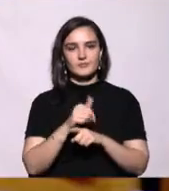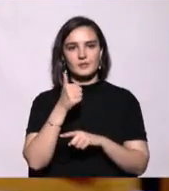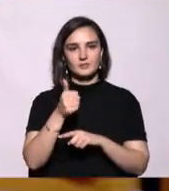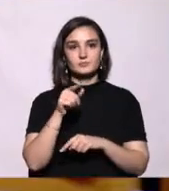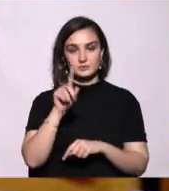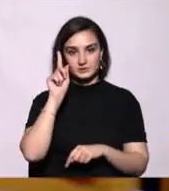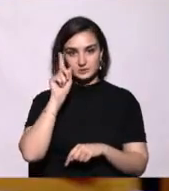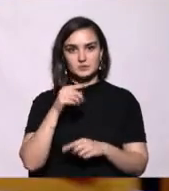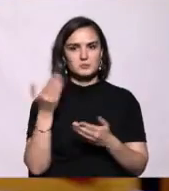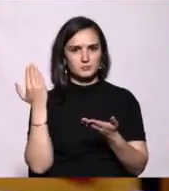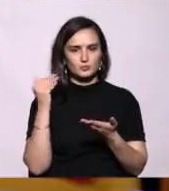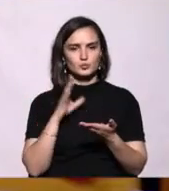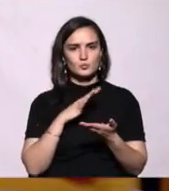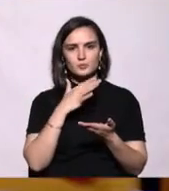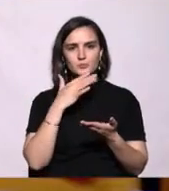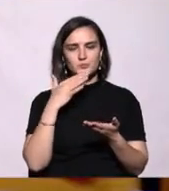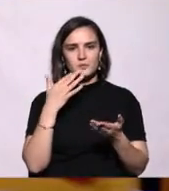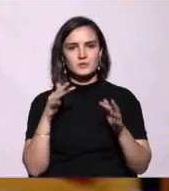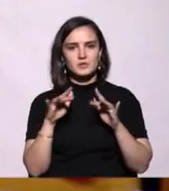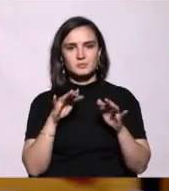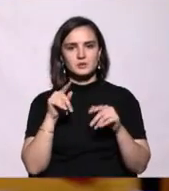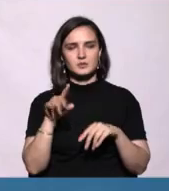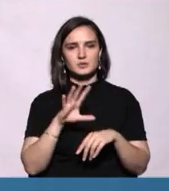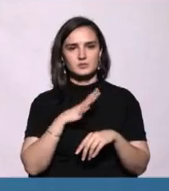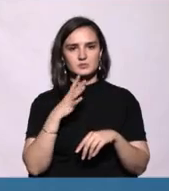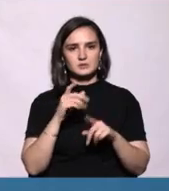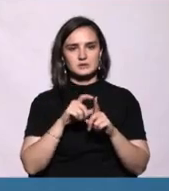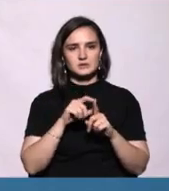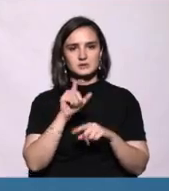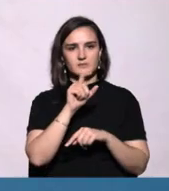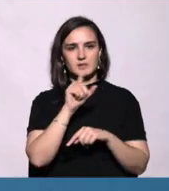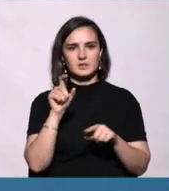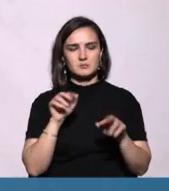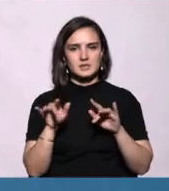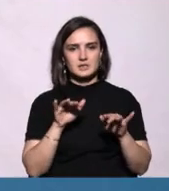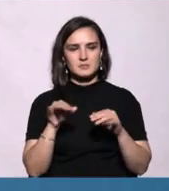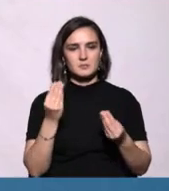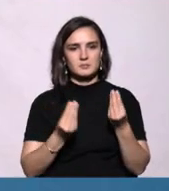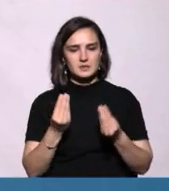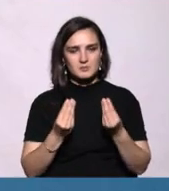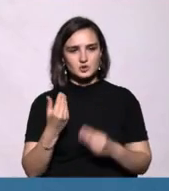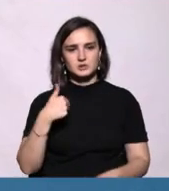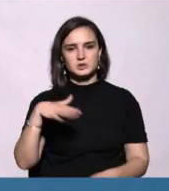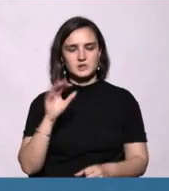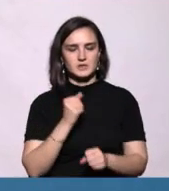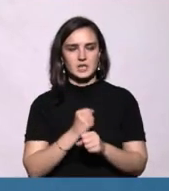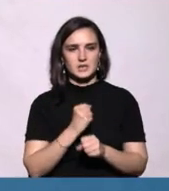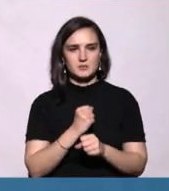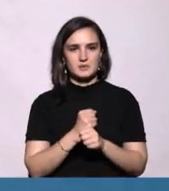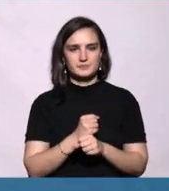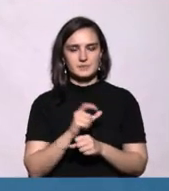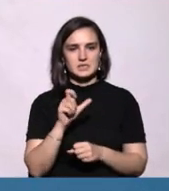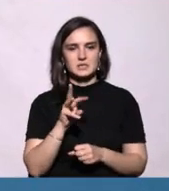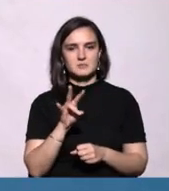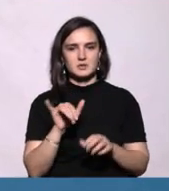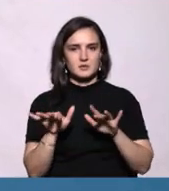have you noticed before every activity there was a verb like to play, to do, and